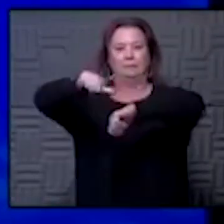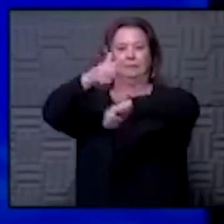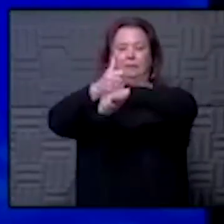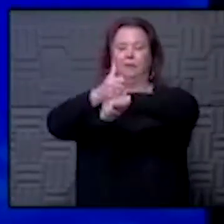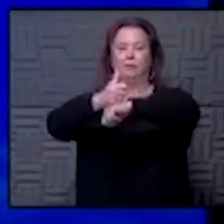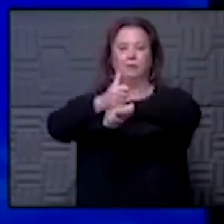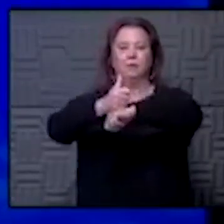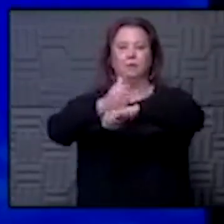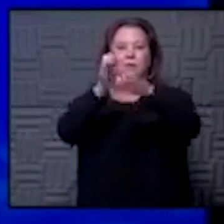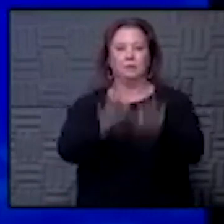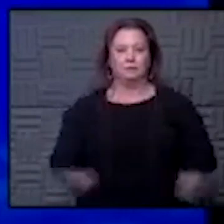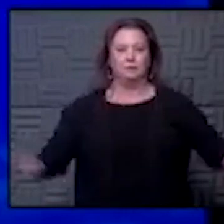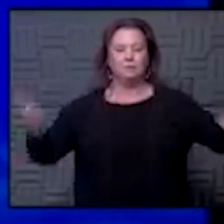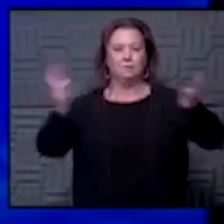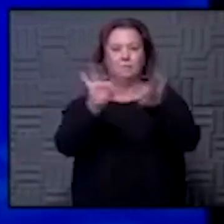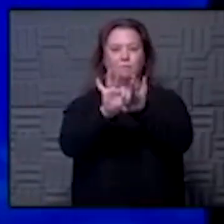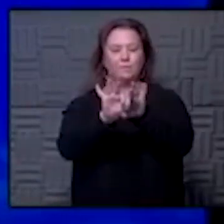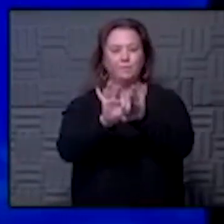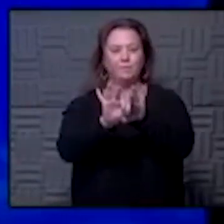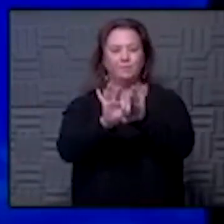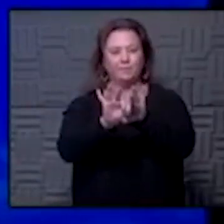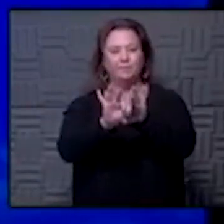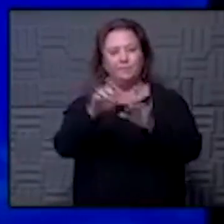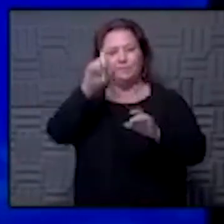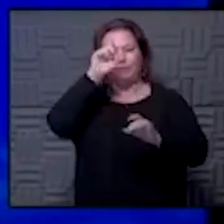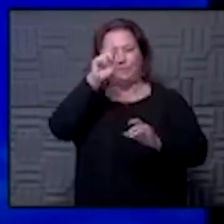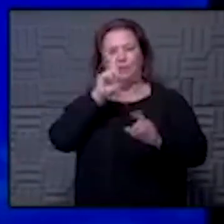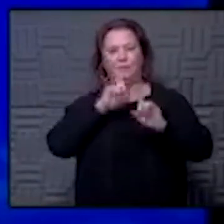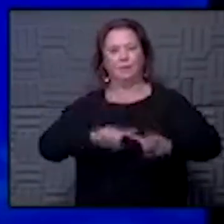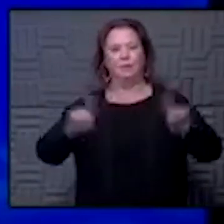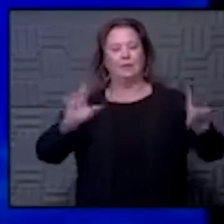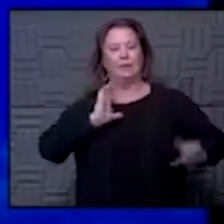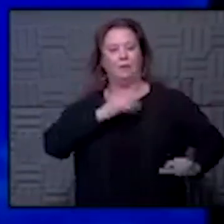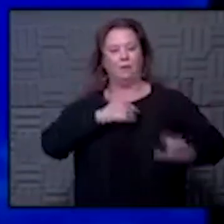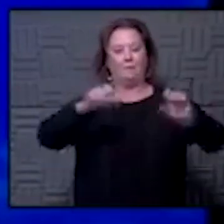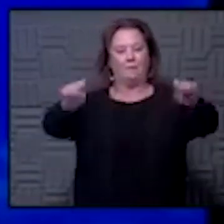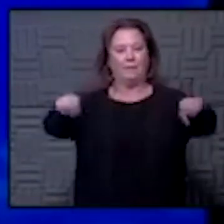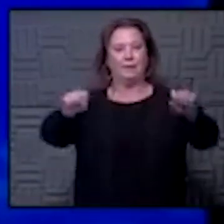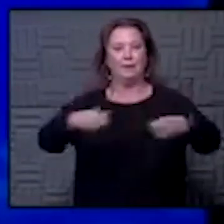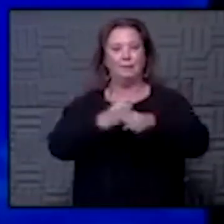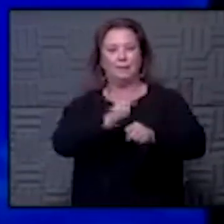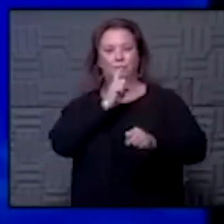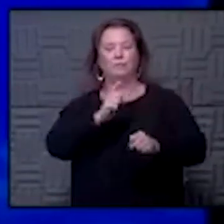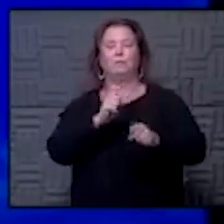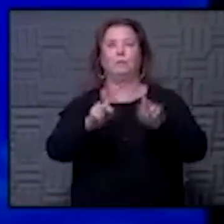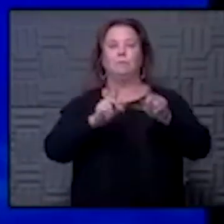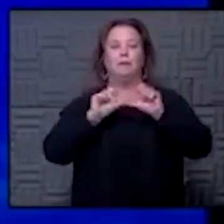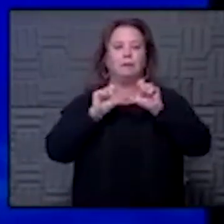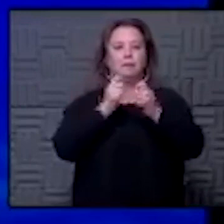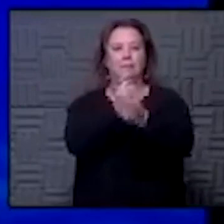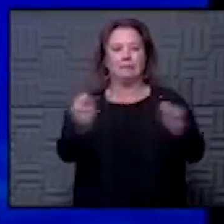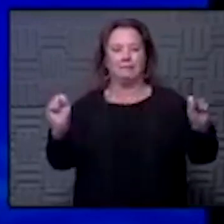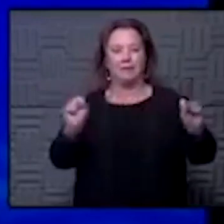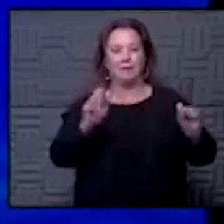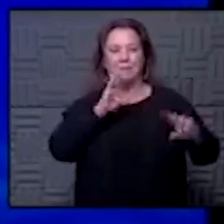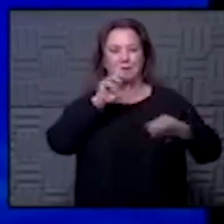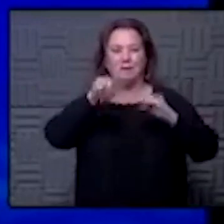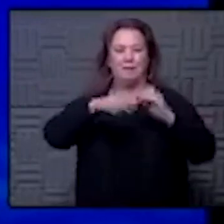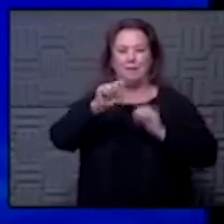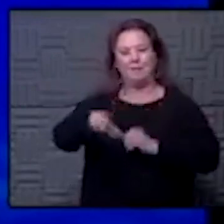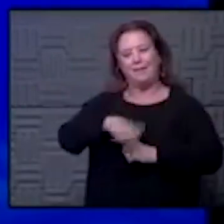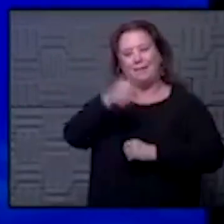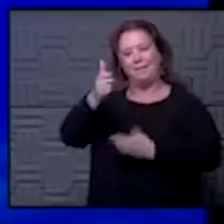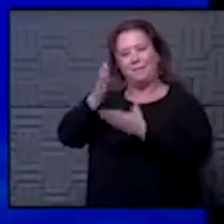is extremely important, and I think that it will make a real difference in our ability to make sure we can keep people safe. And we're going to talk about the other side of